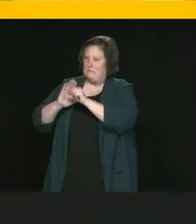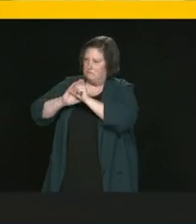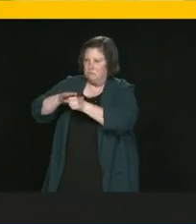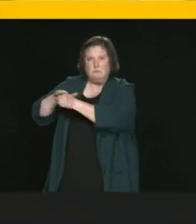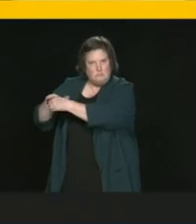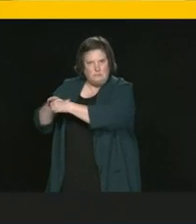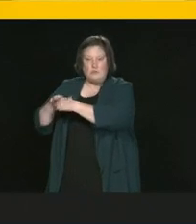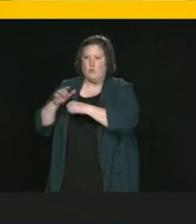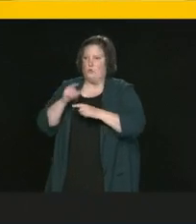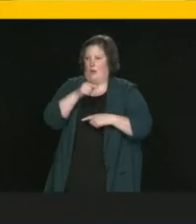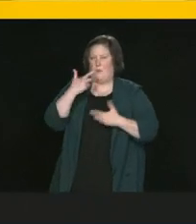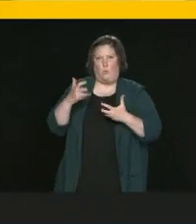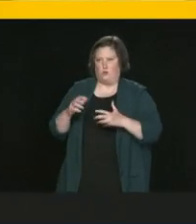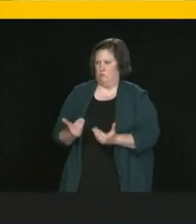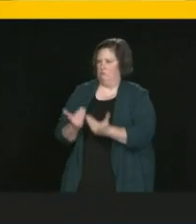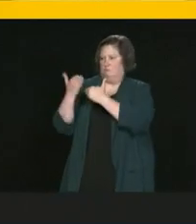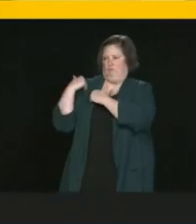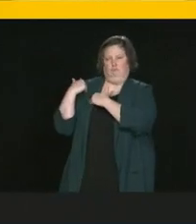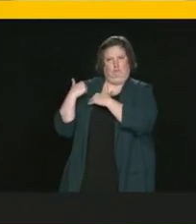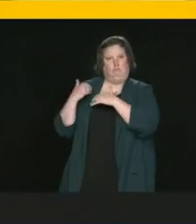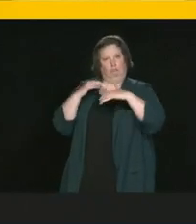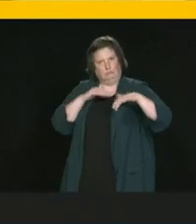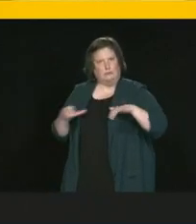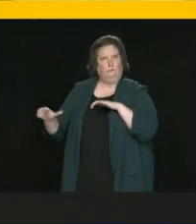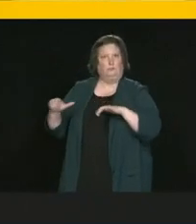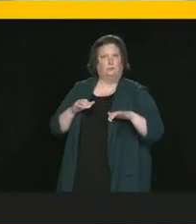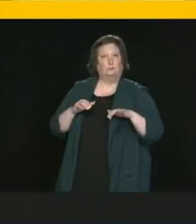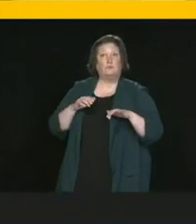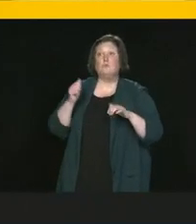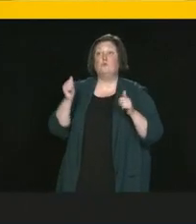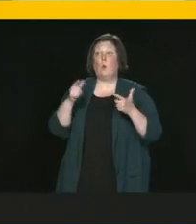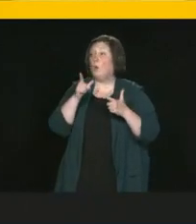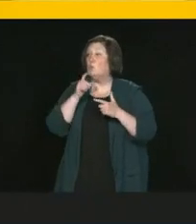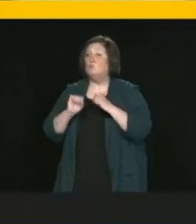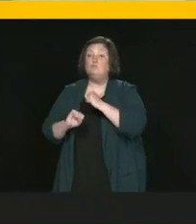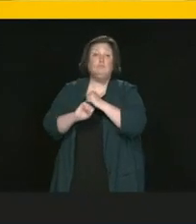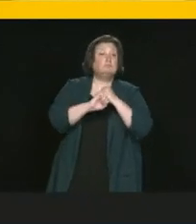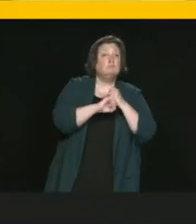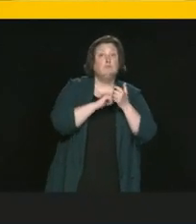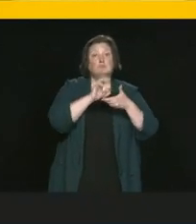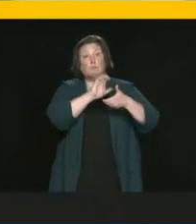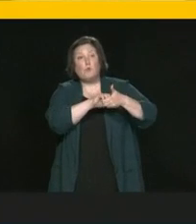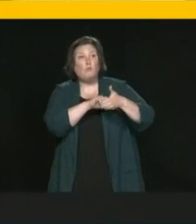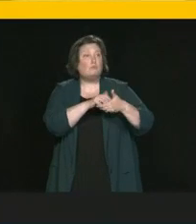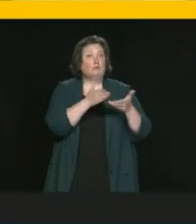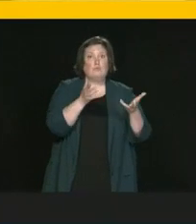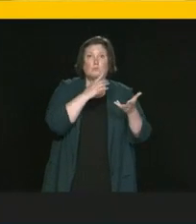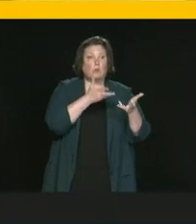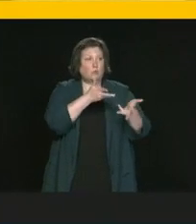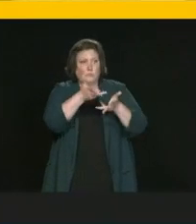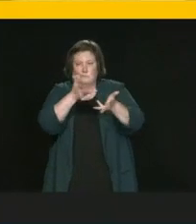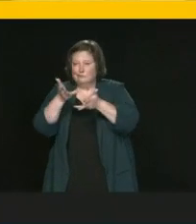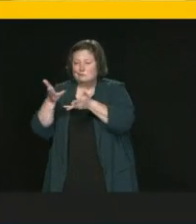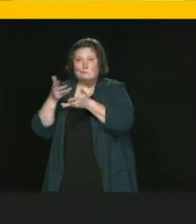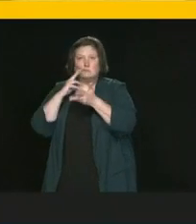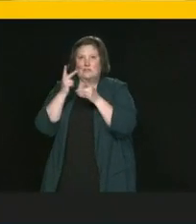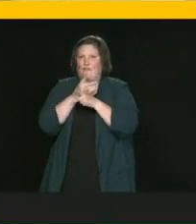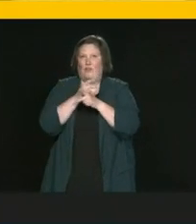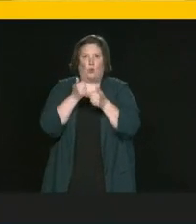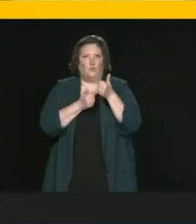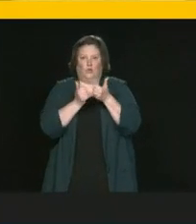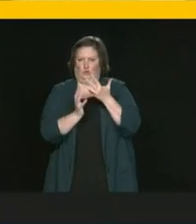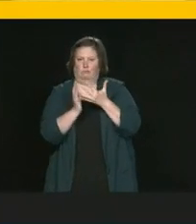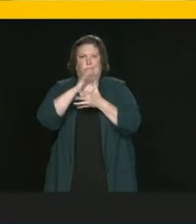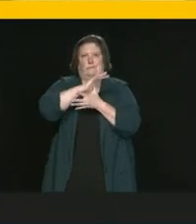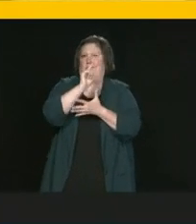are working with all our allies and partners to determine in what order and what exactly we'll do